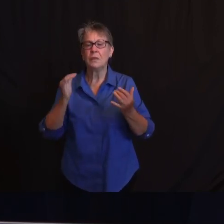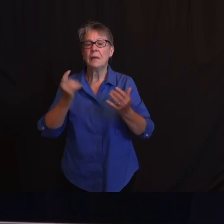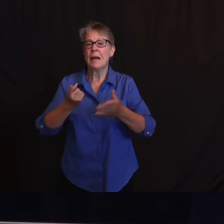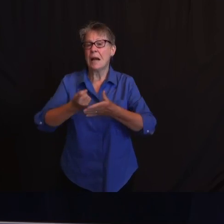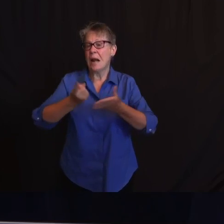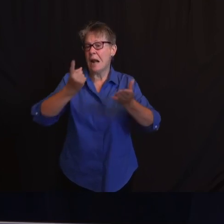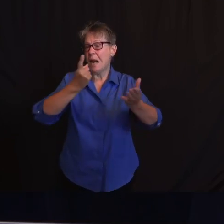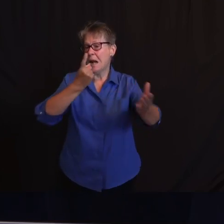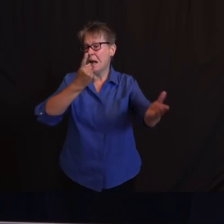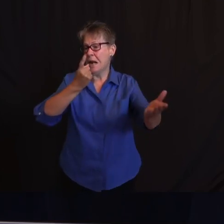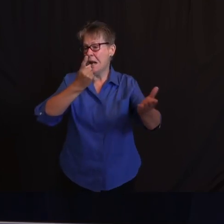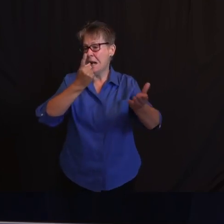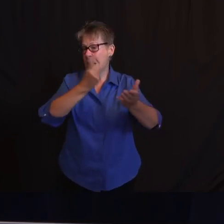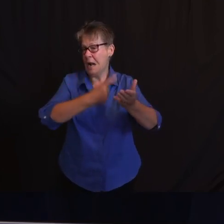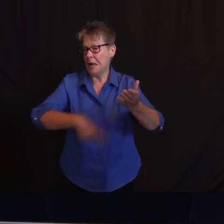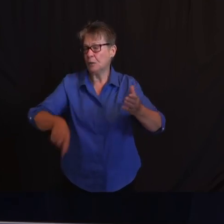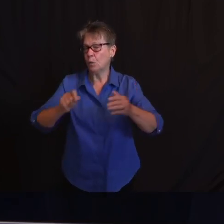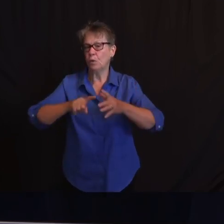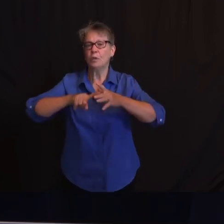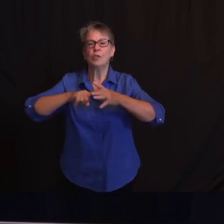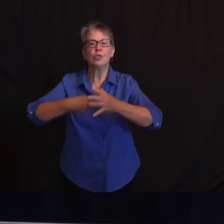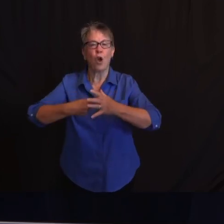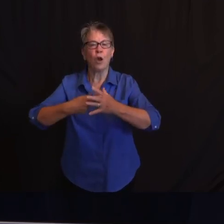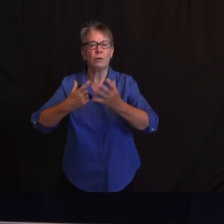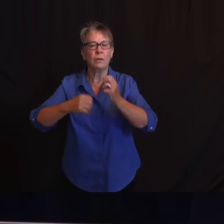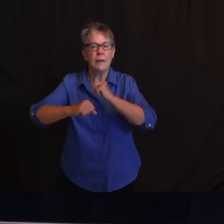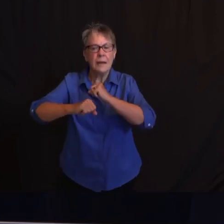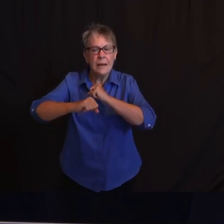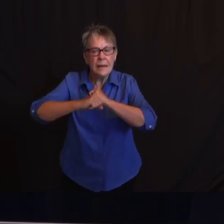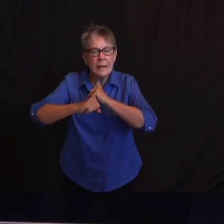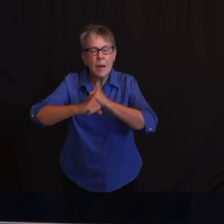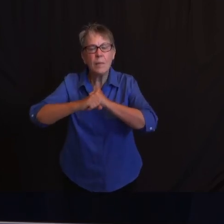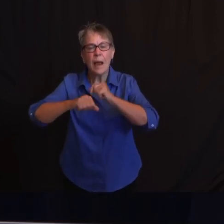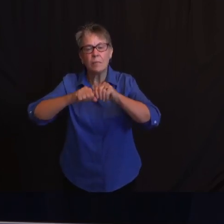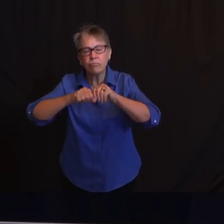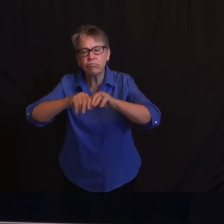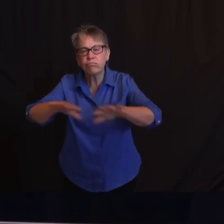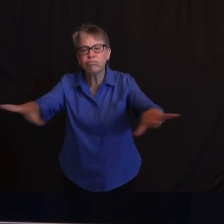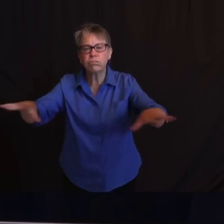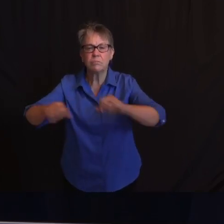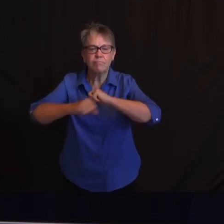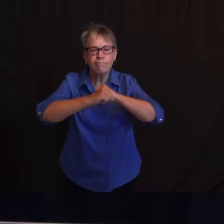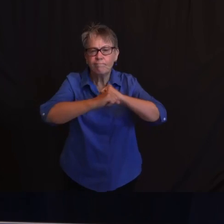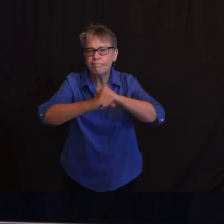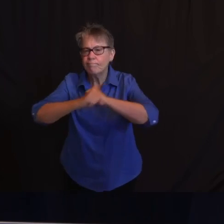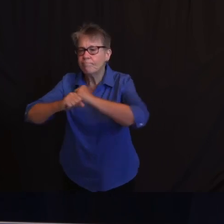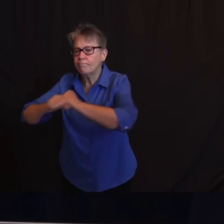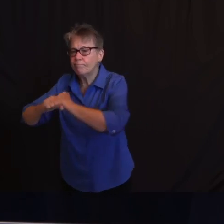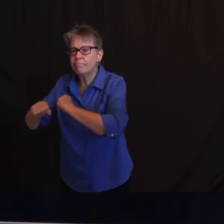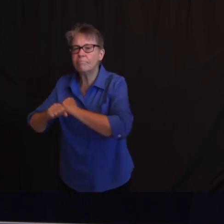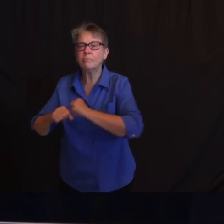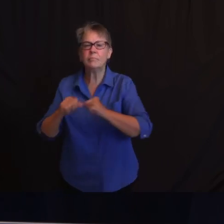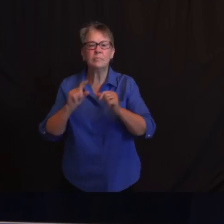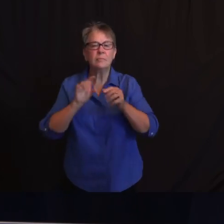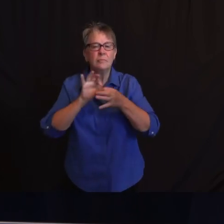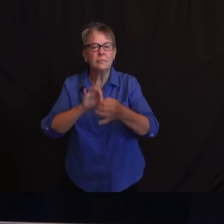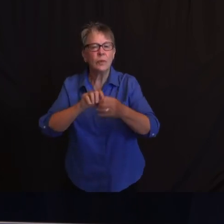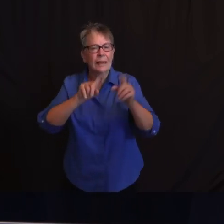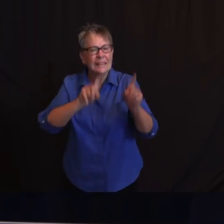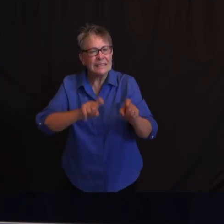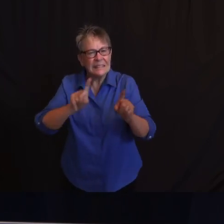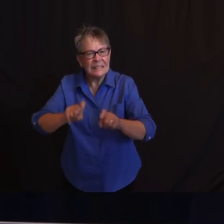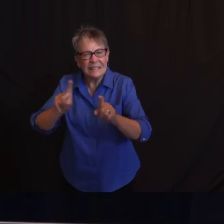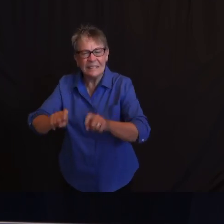be targeting vulnerable populations that the governor mentioned because of their risk level. Additionally, we will focus